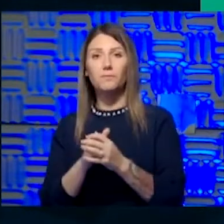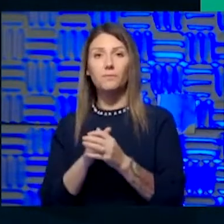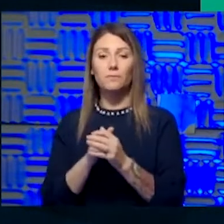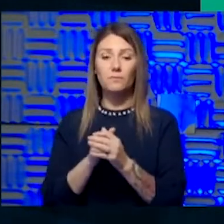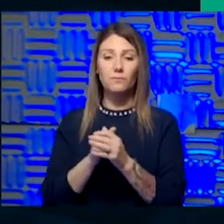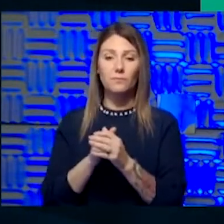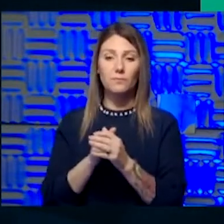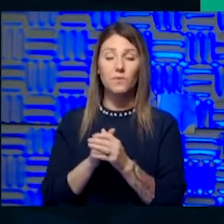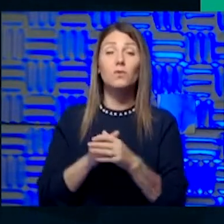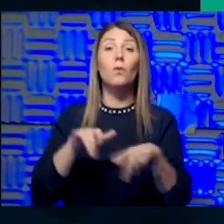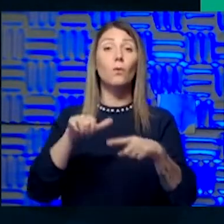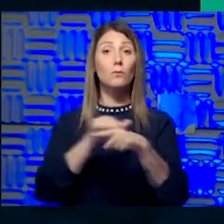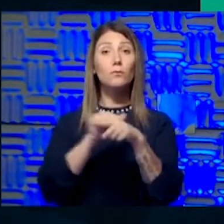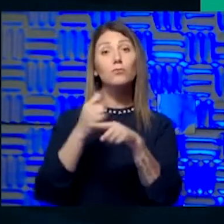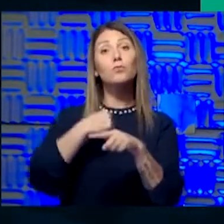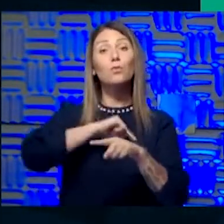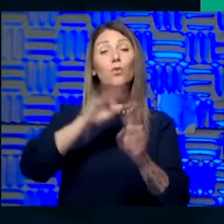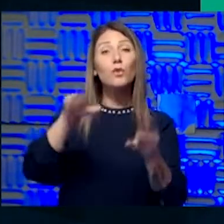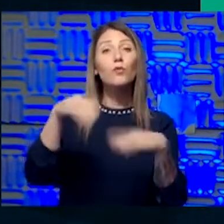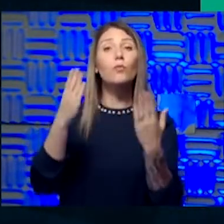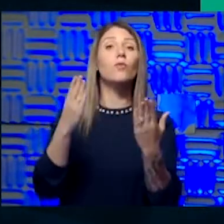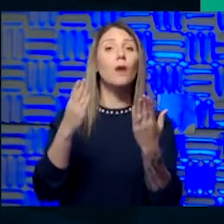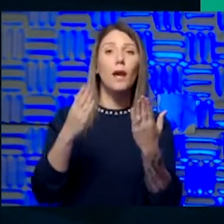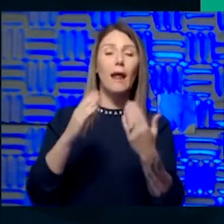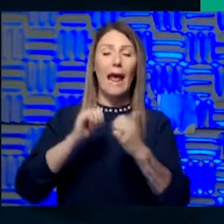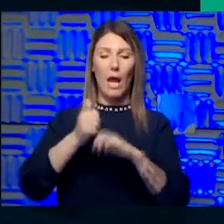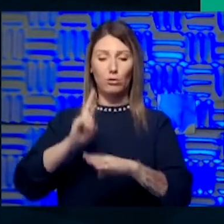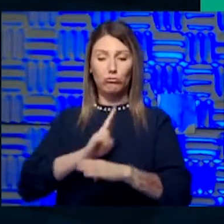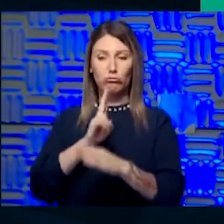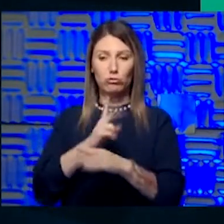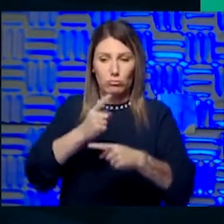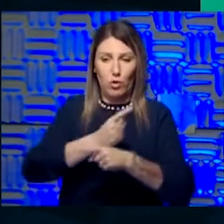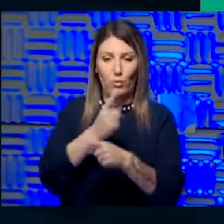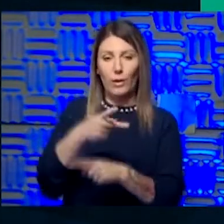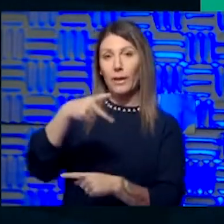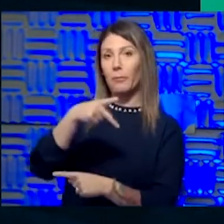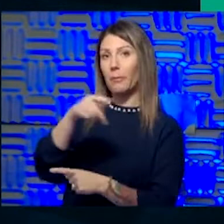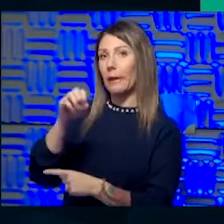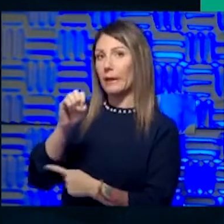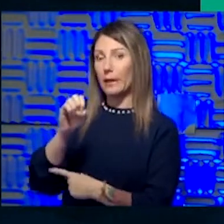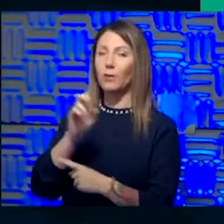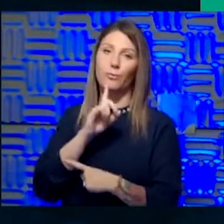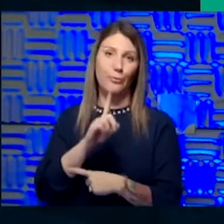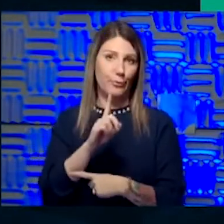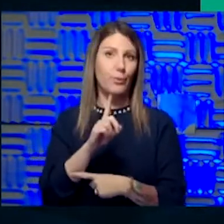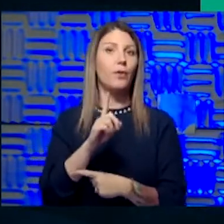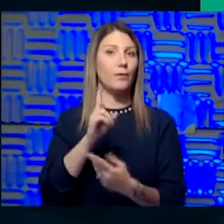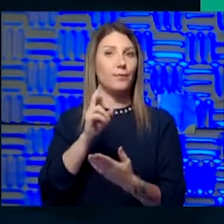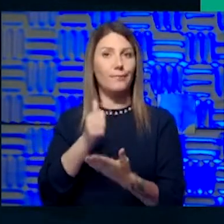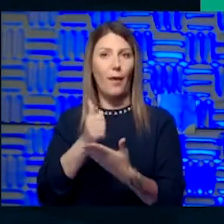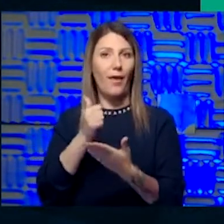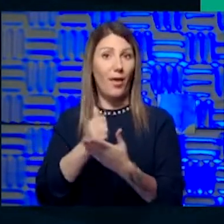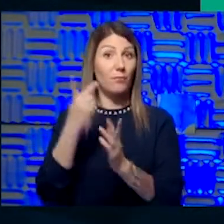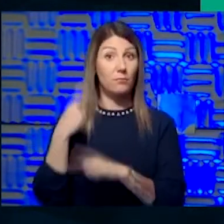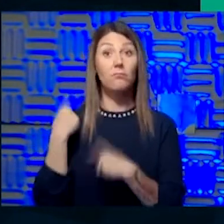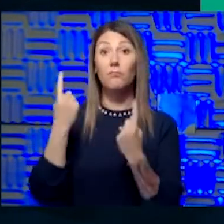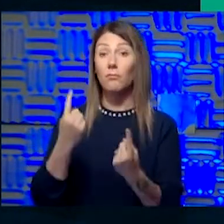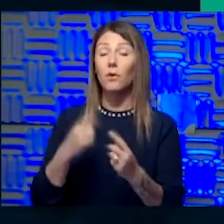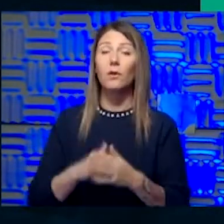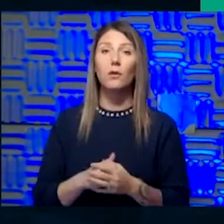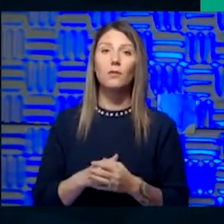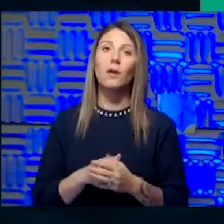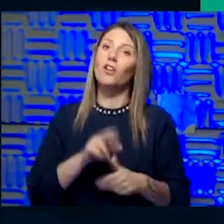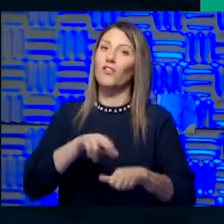have provided about appropriate use of PPE, that seems to really have helped so far. And of course,